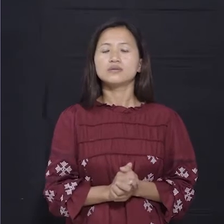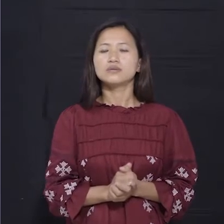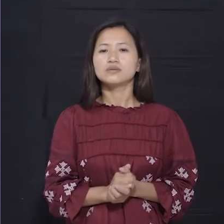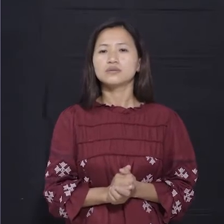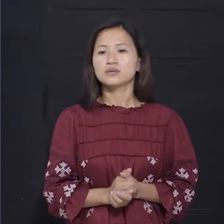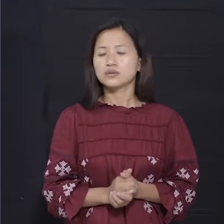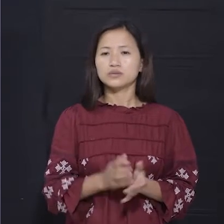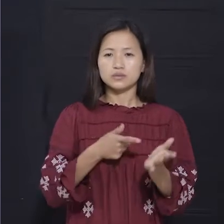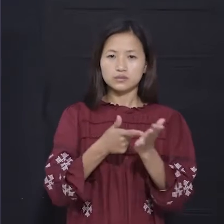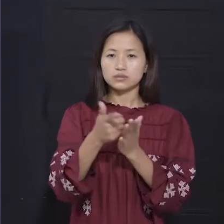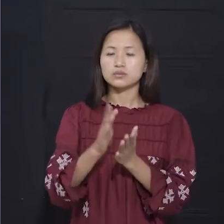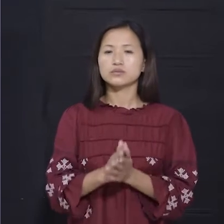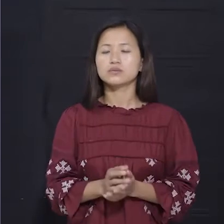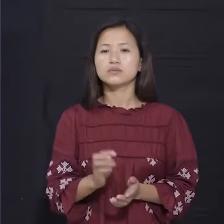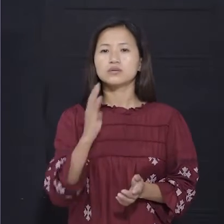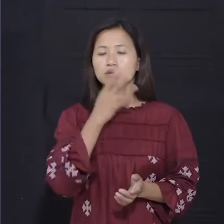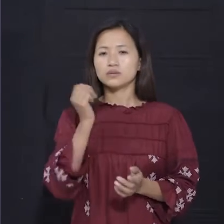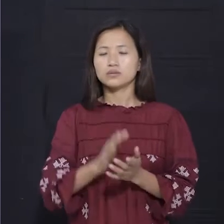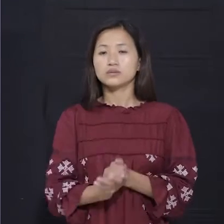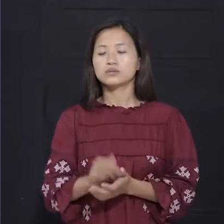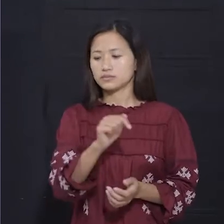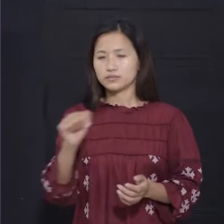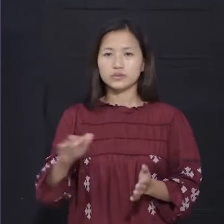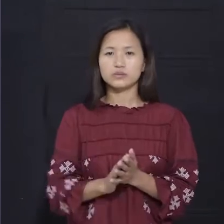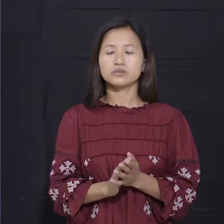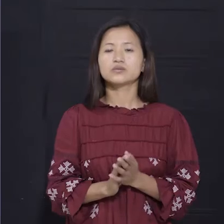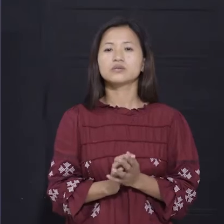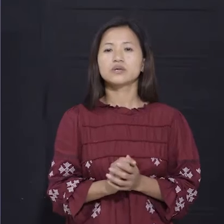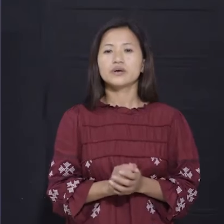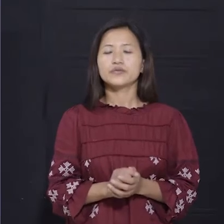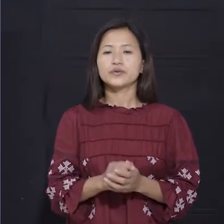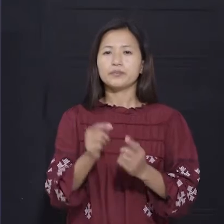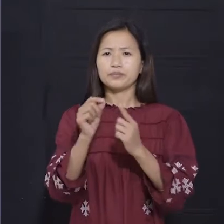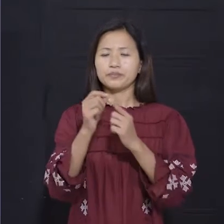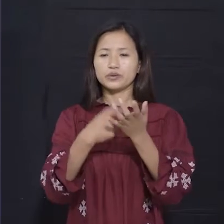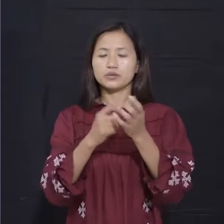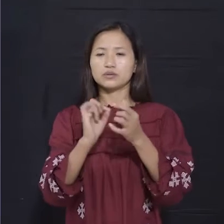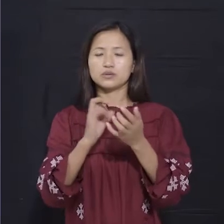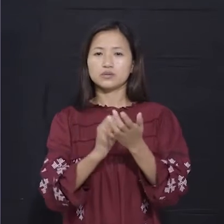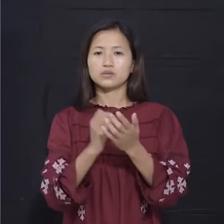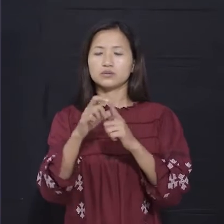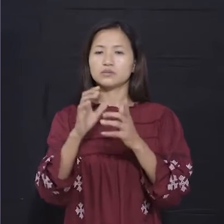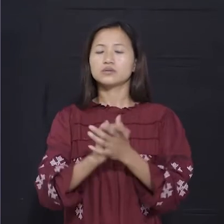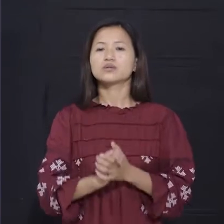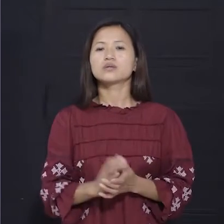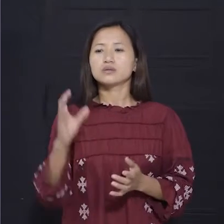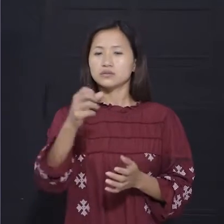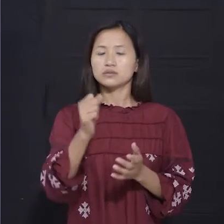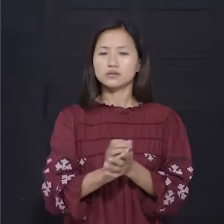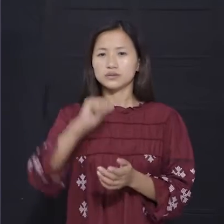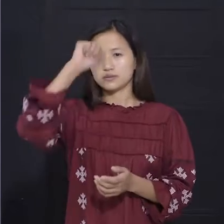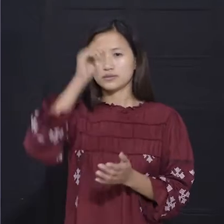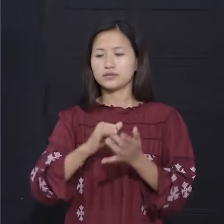the ruler was till which period the Chandragupta II had the control over the Indian